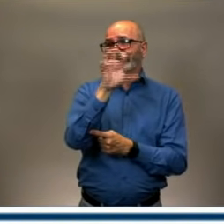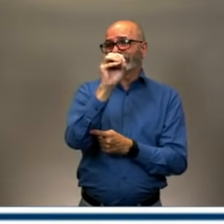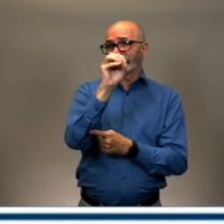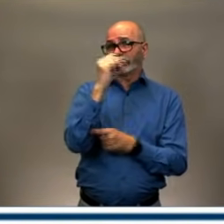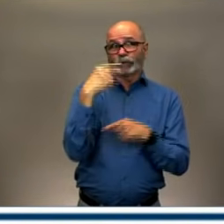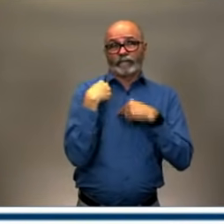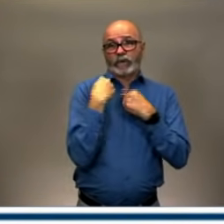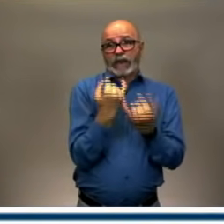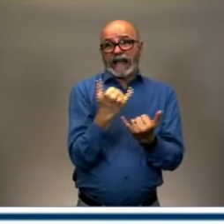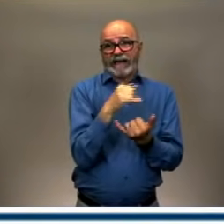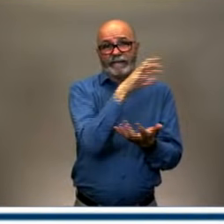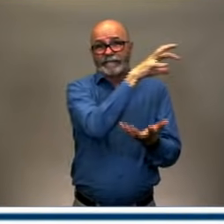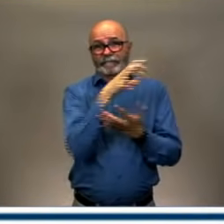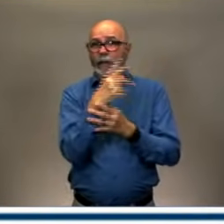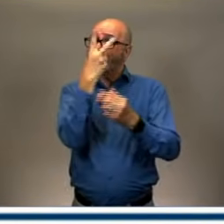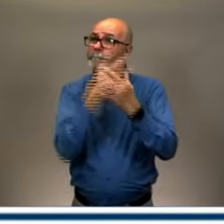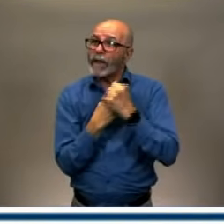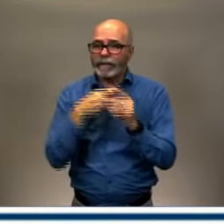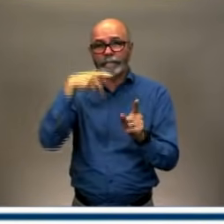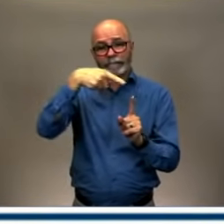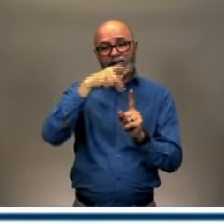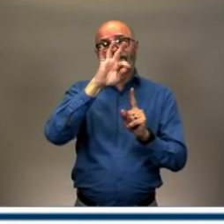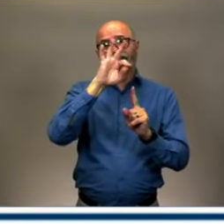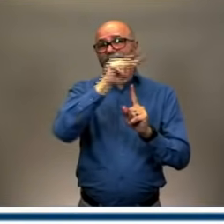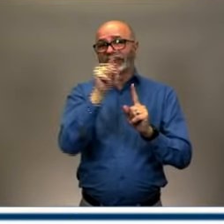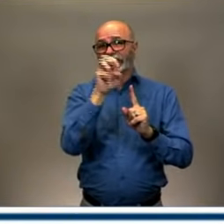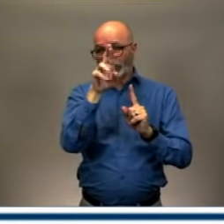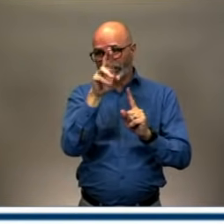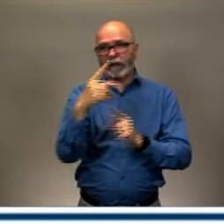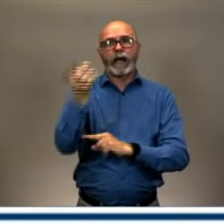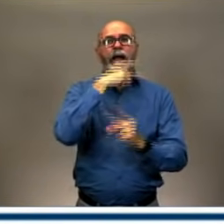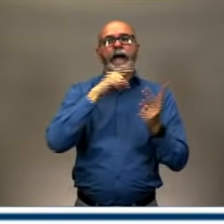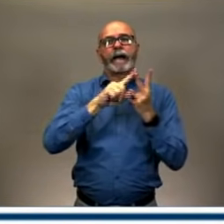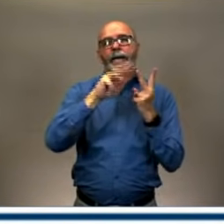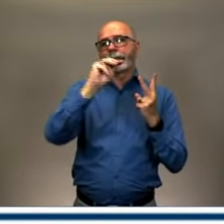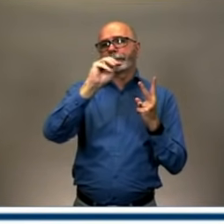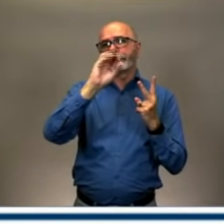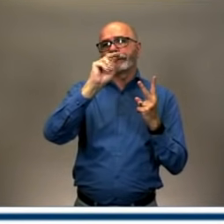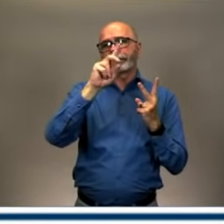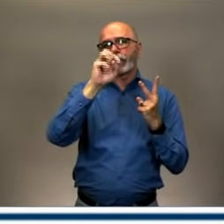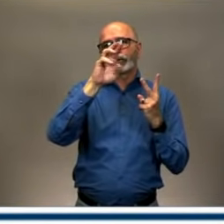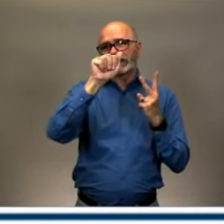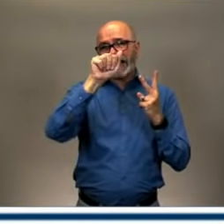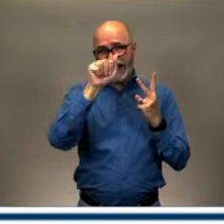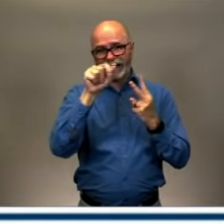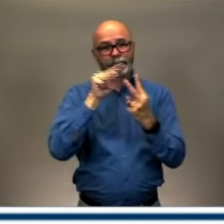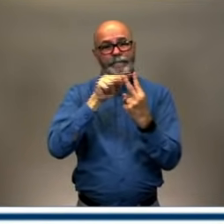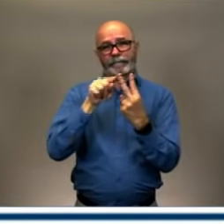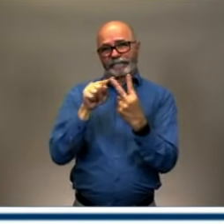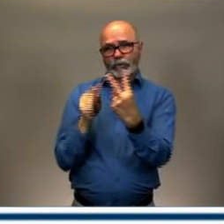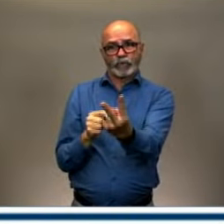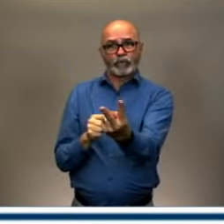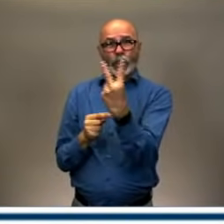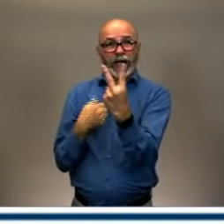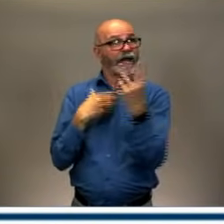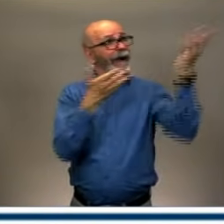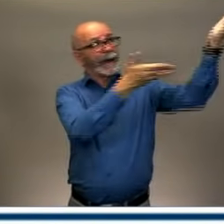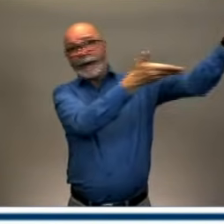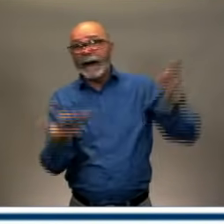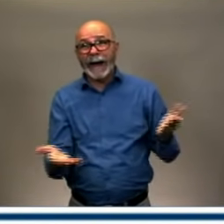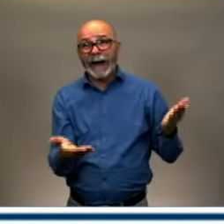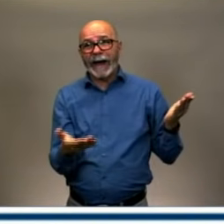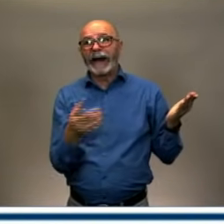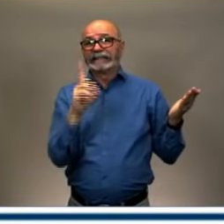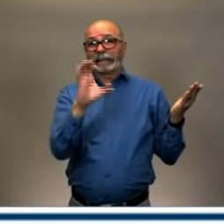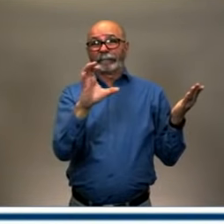Moderna vaccines in December. The last delivery was December 30th when we got our 3,700 doses